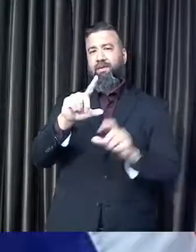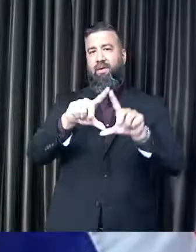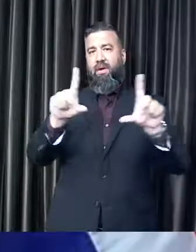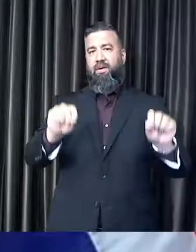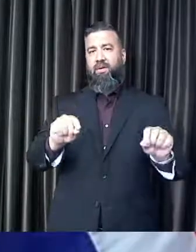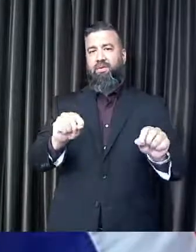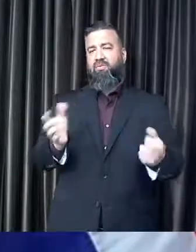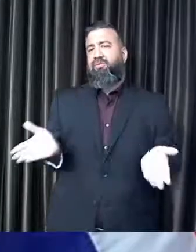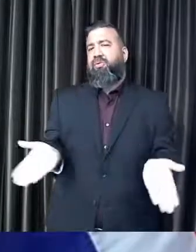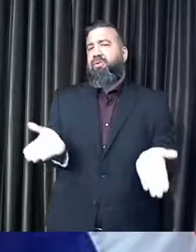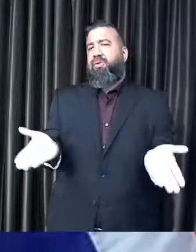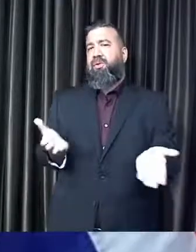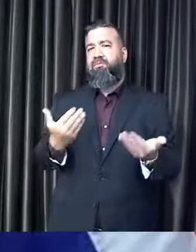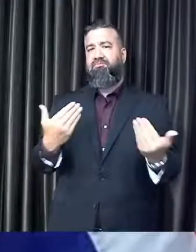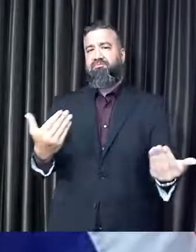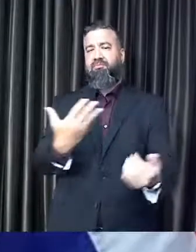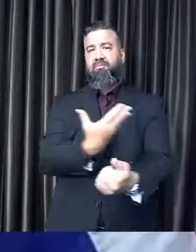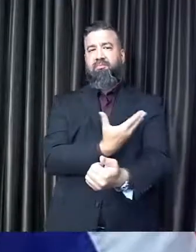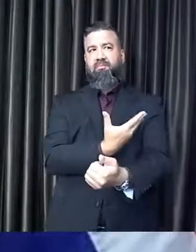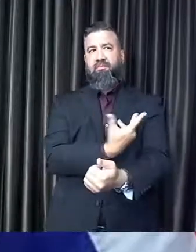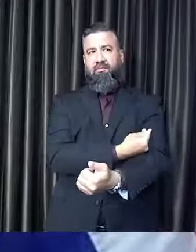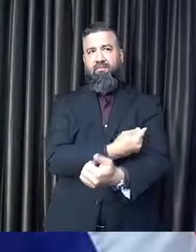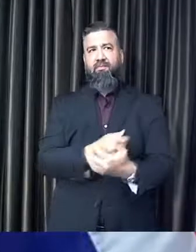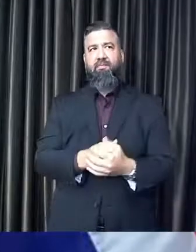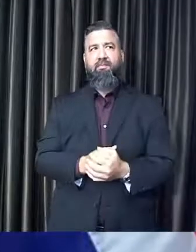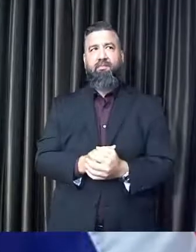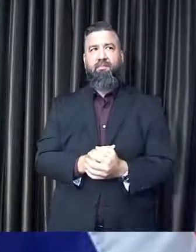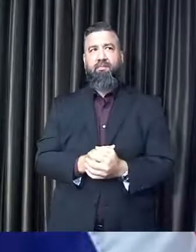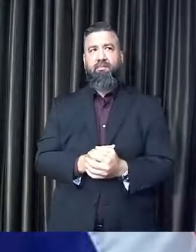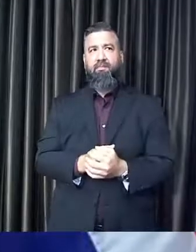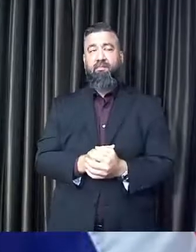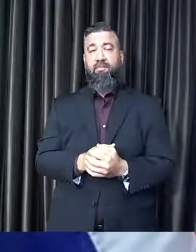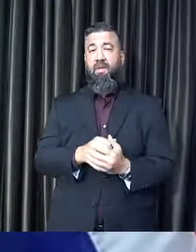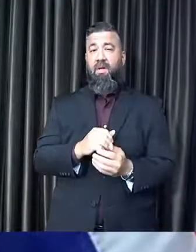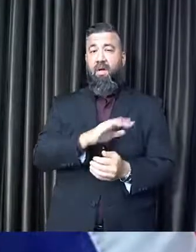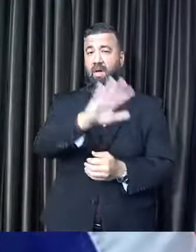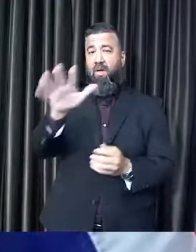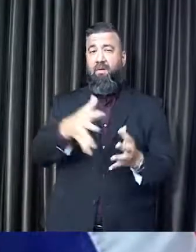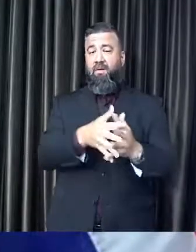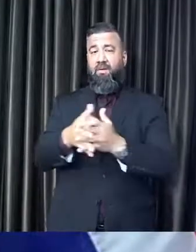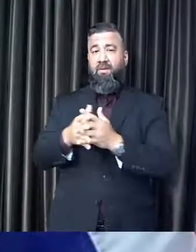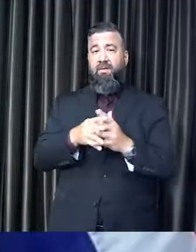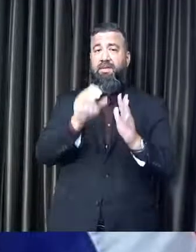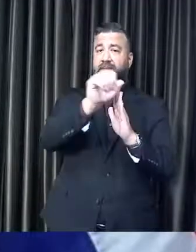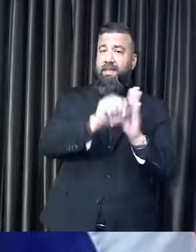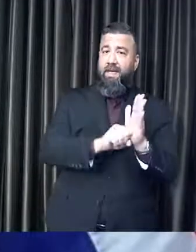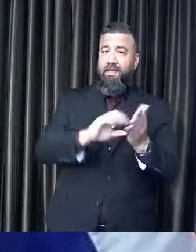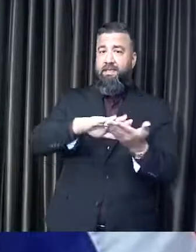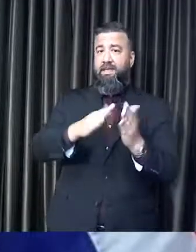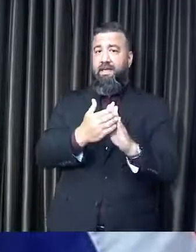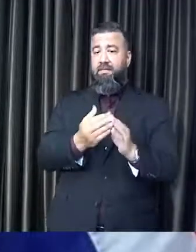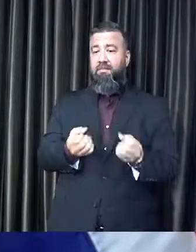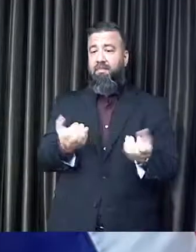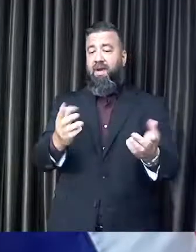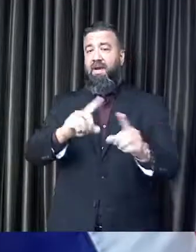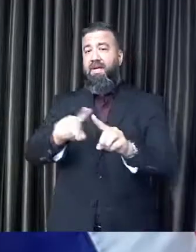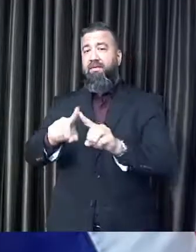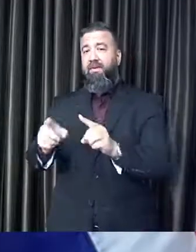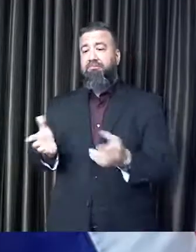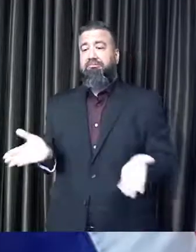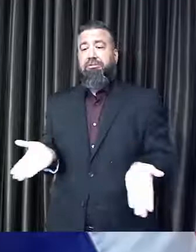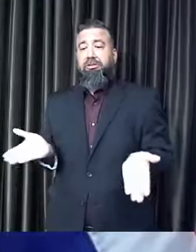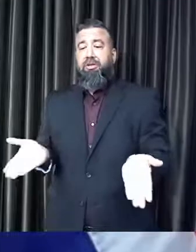county, states and counties and cities have been providing incentives to encourage vaccines. I support